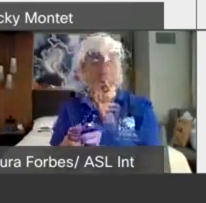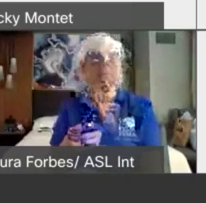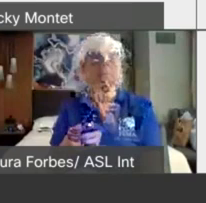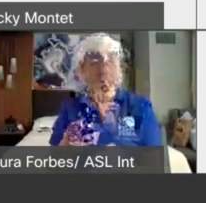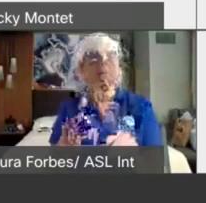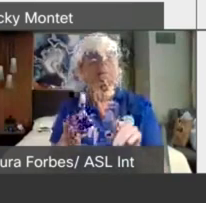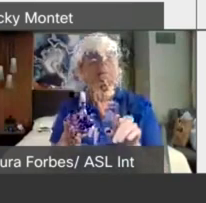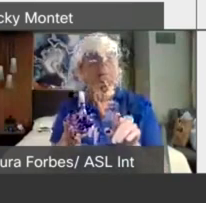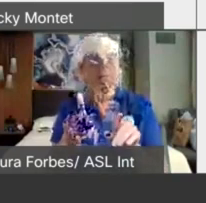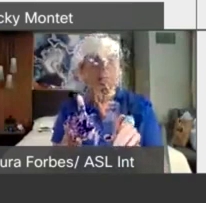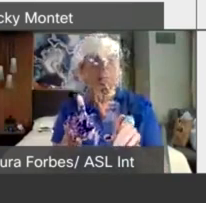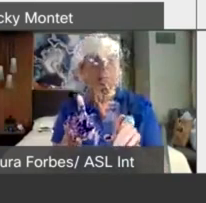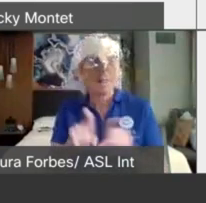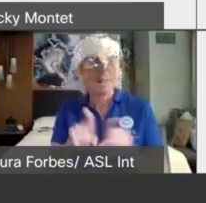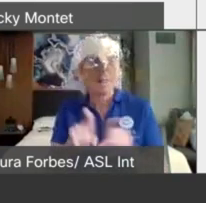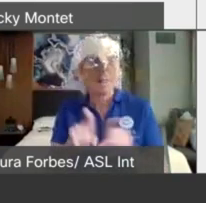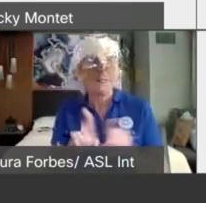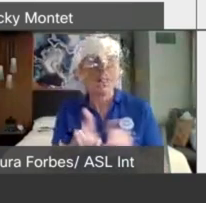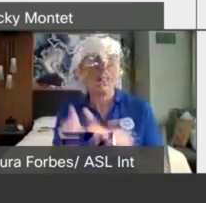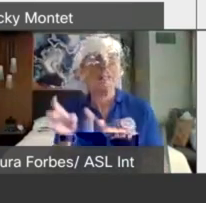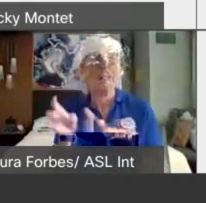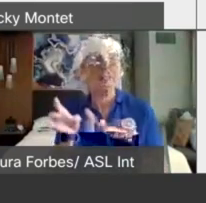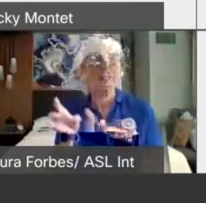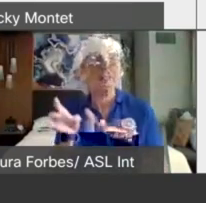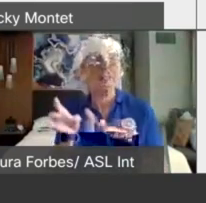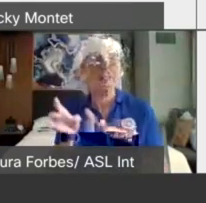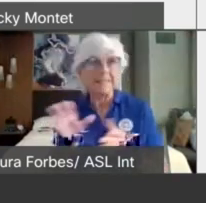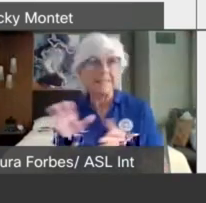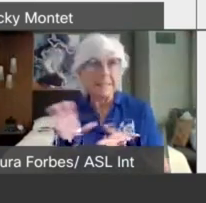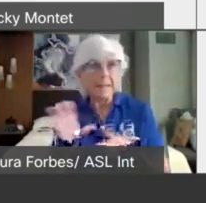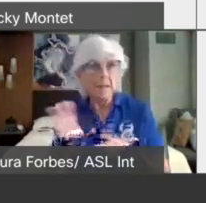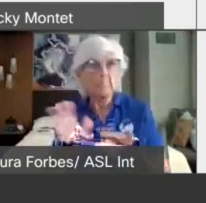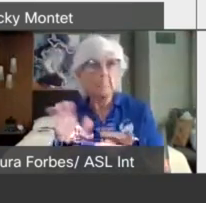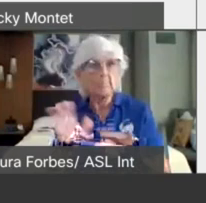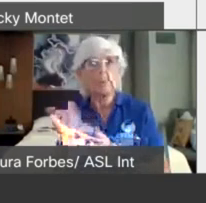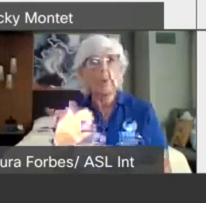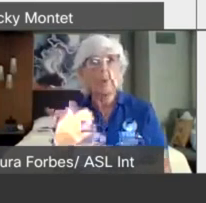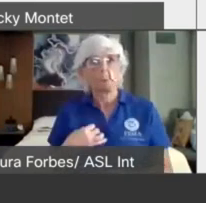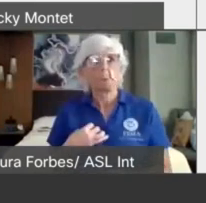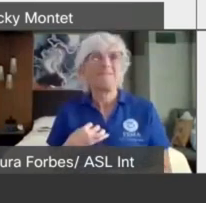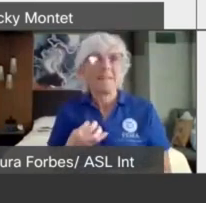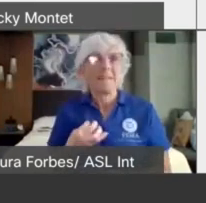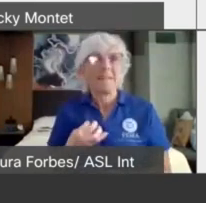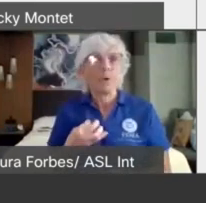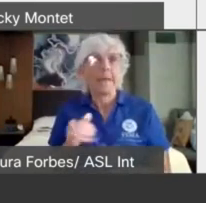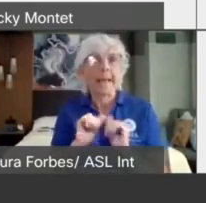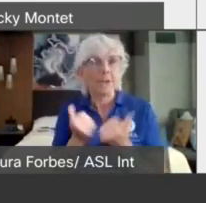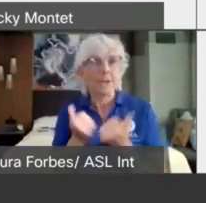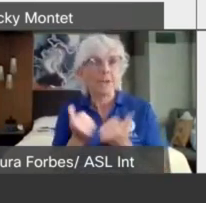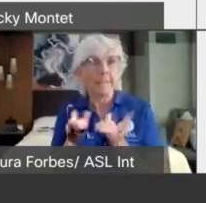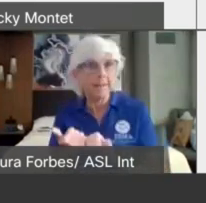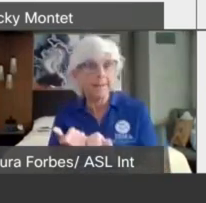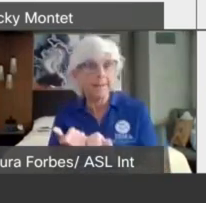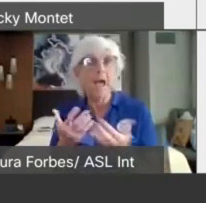crisis cleanup that's available through some voluntary agencies. And I want to go ahead and plug that